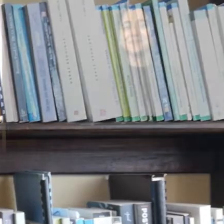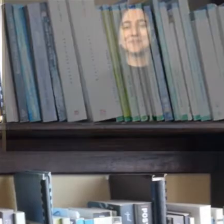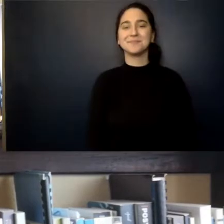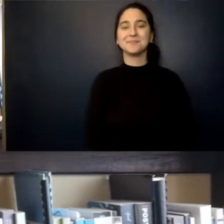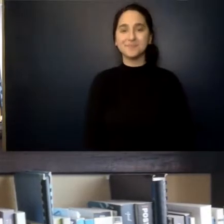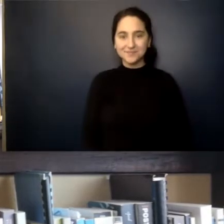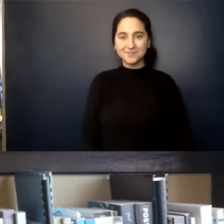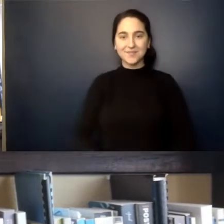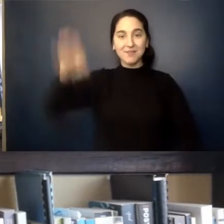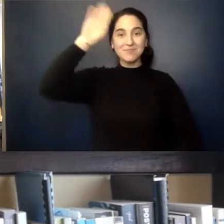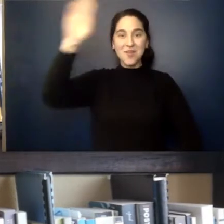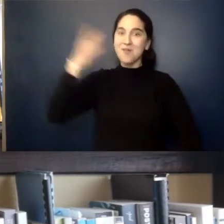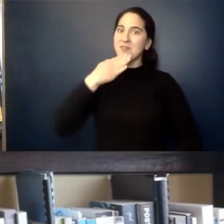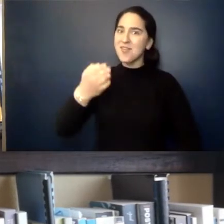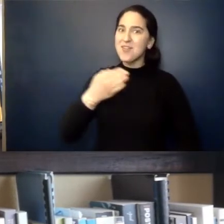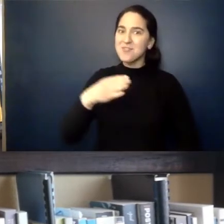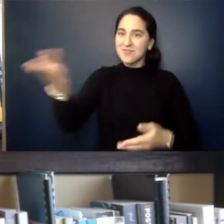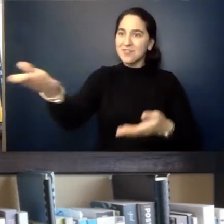Thank you for